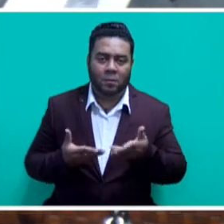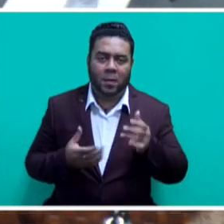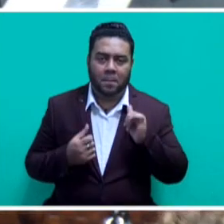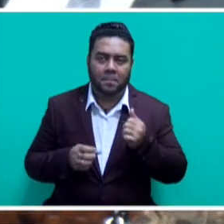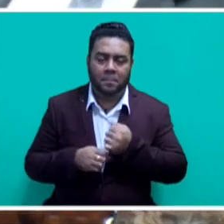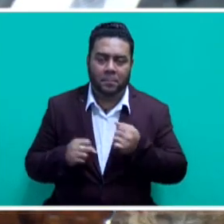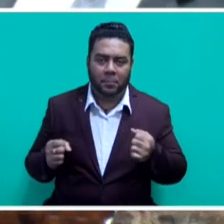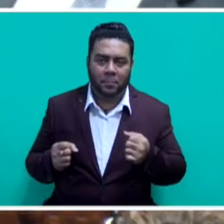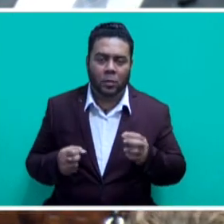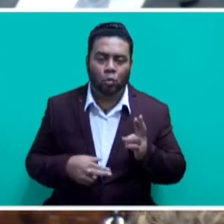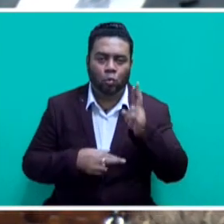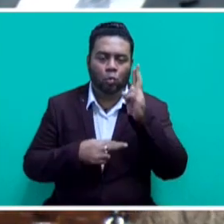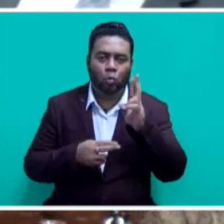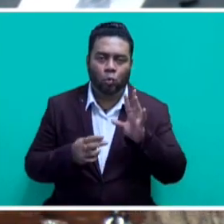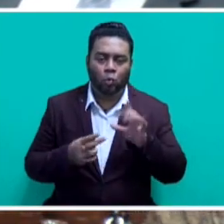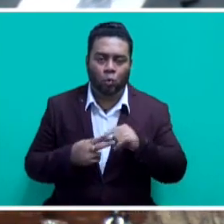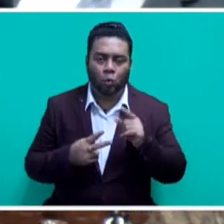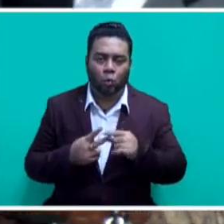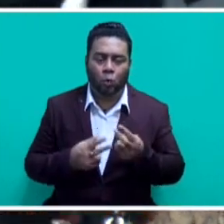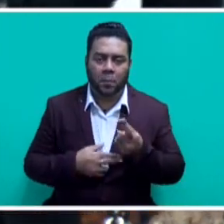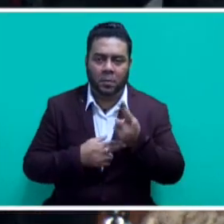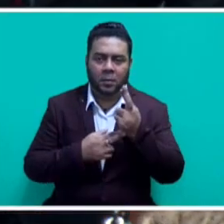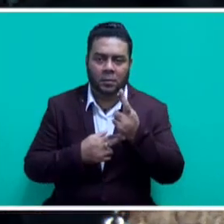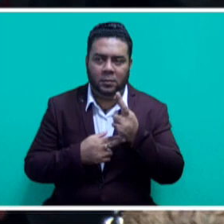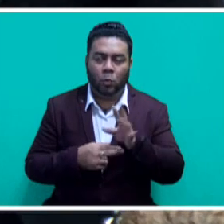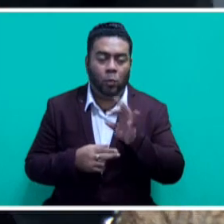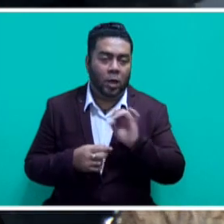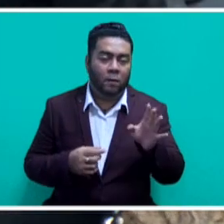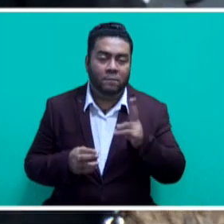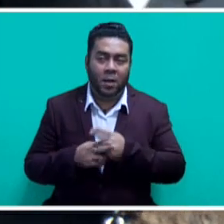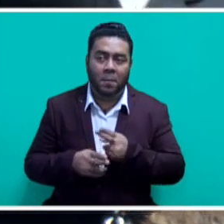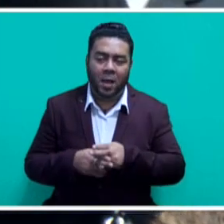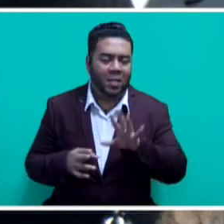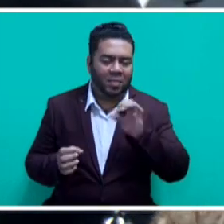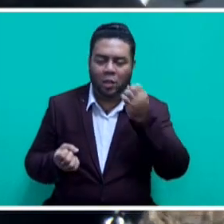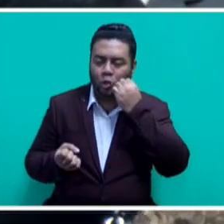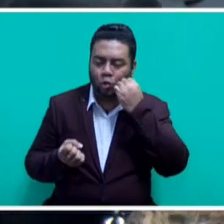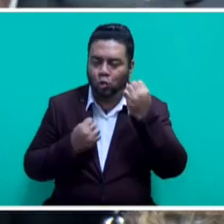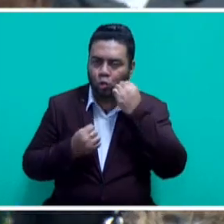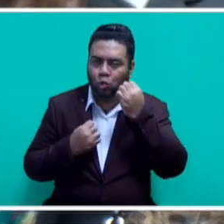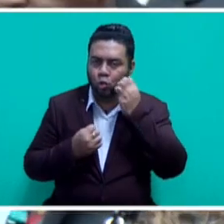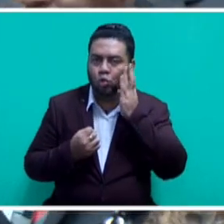farmers to choose their representative. Let's us face the fact, without farmers, there is no sugar industry.